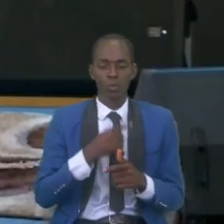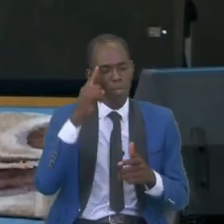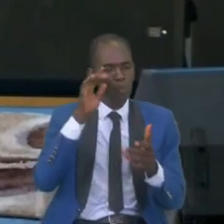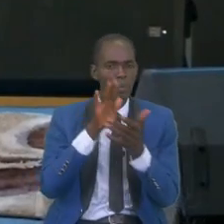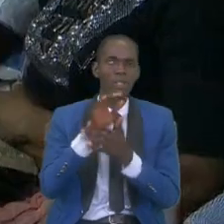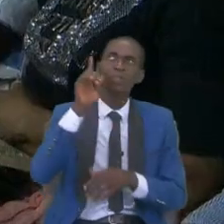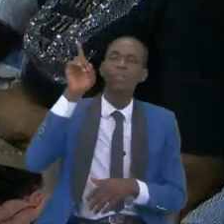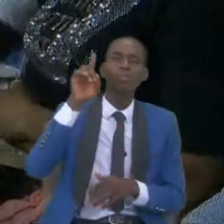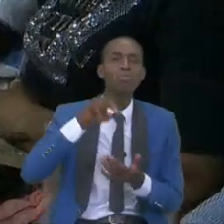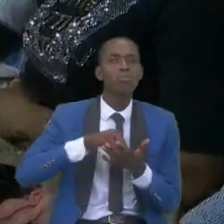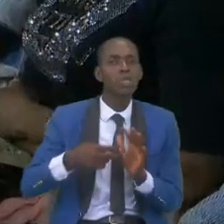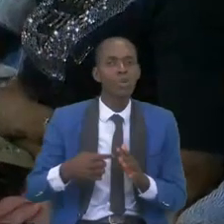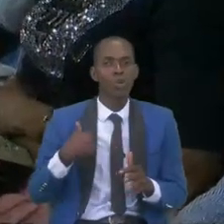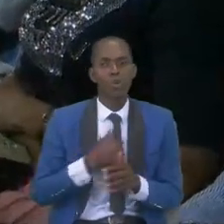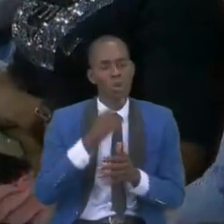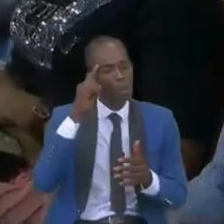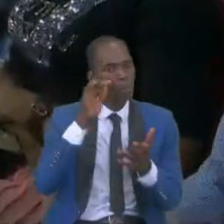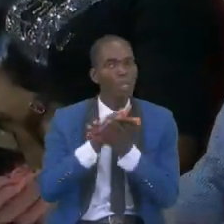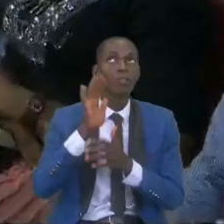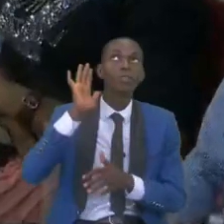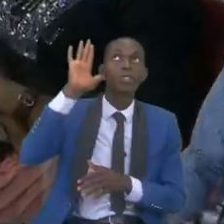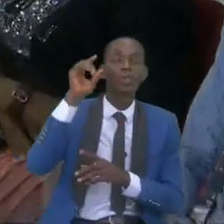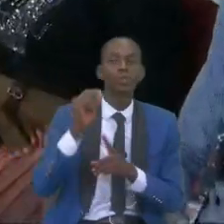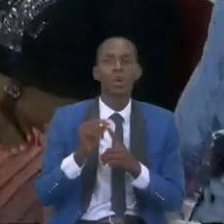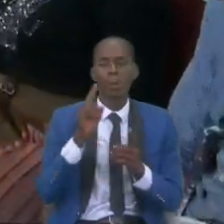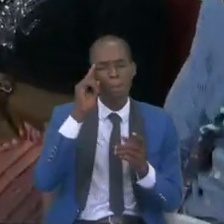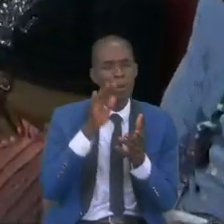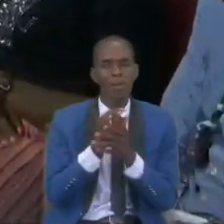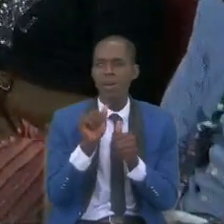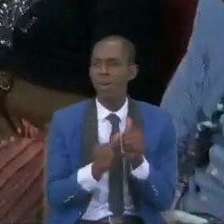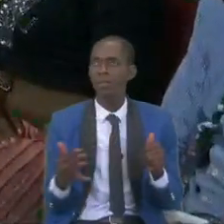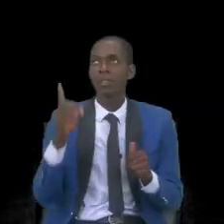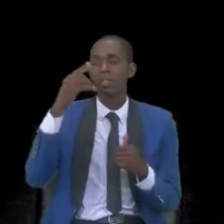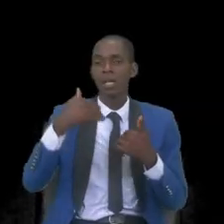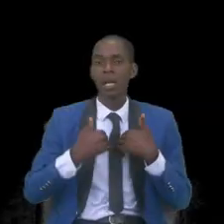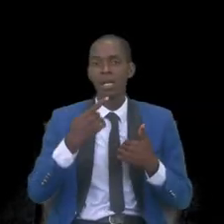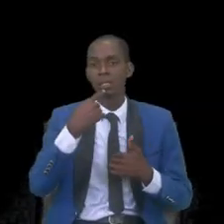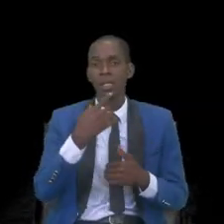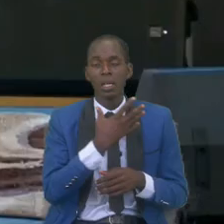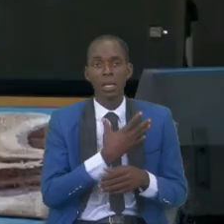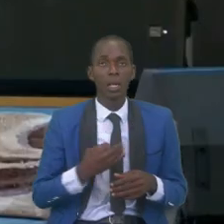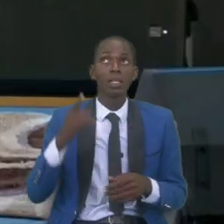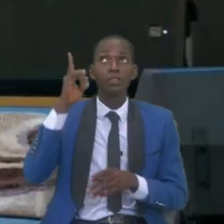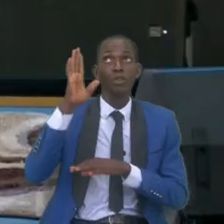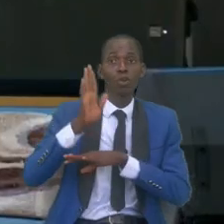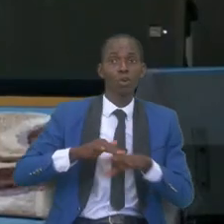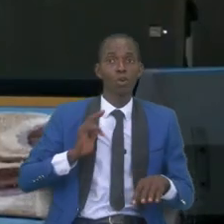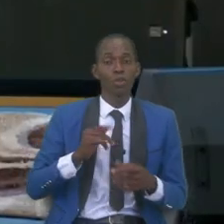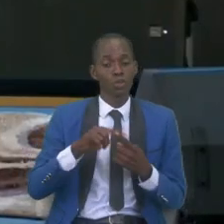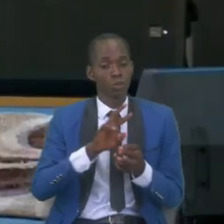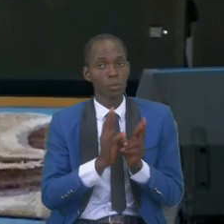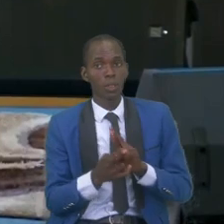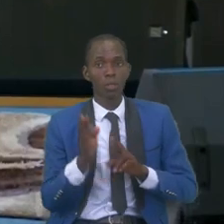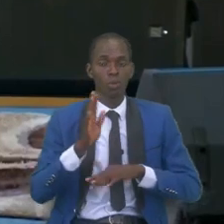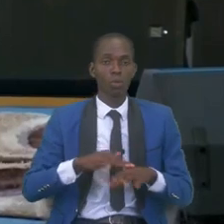we believe all His statements. We believe everything He has said. And if He calls us to repentance, calls us to obedience,